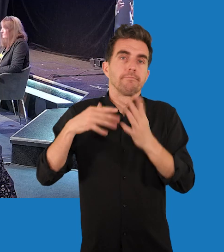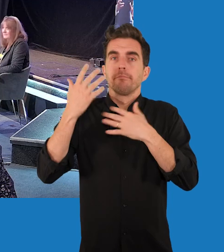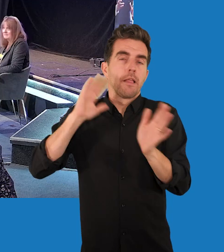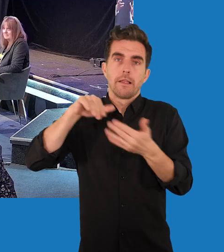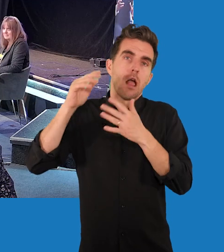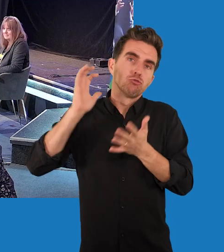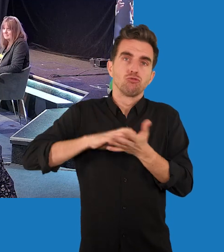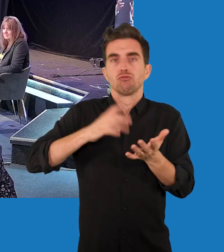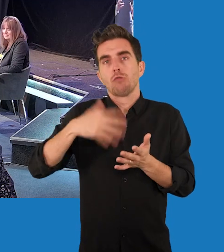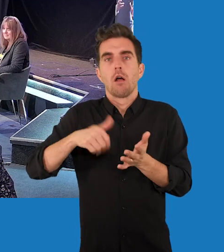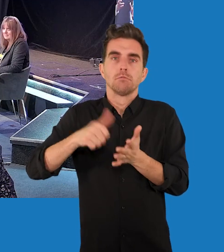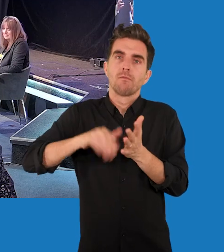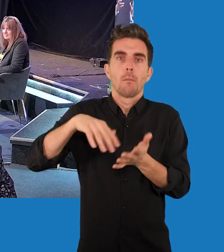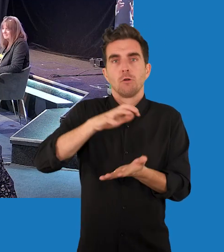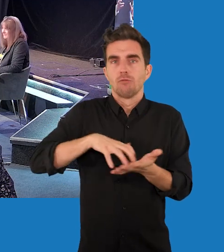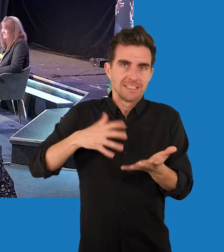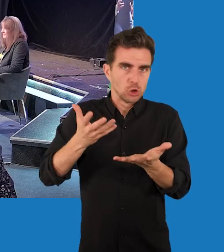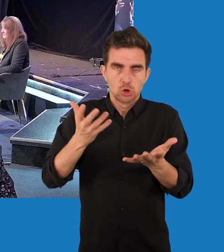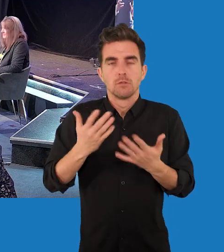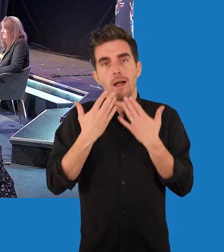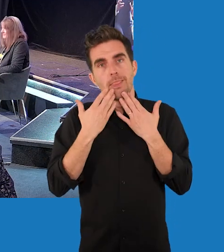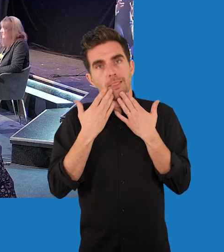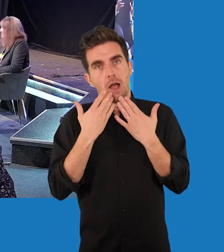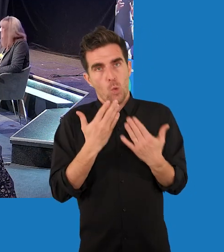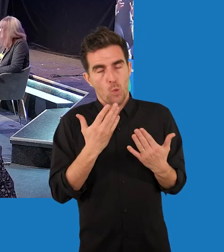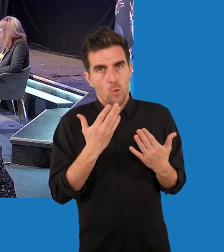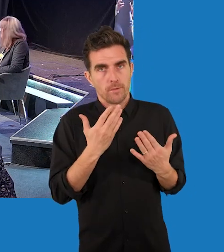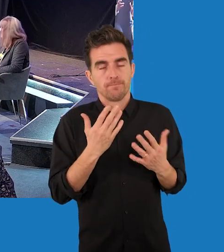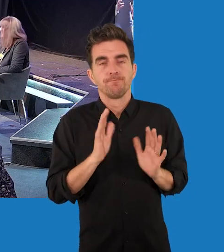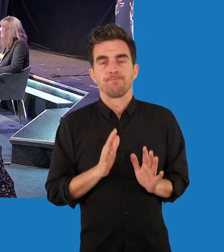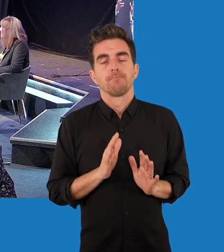from scratch. It's really not. Thank you, Sarah.